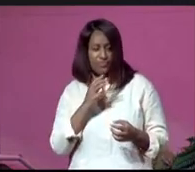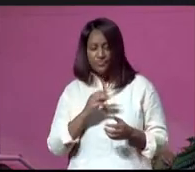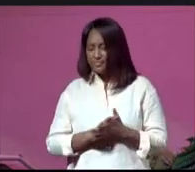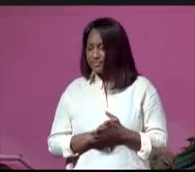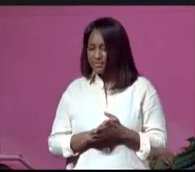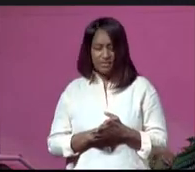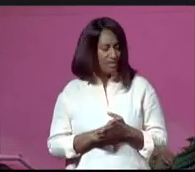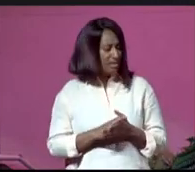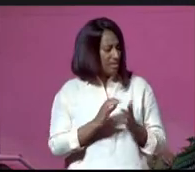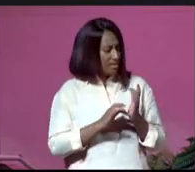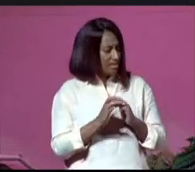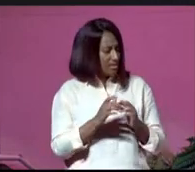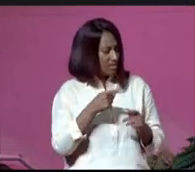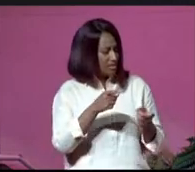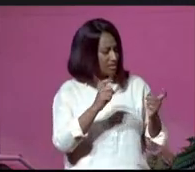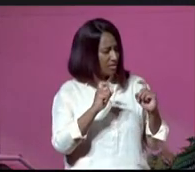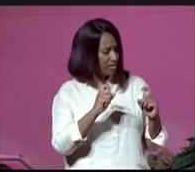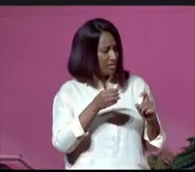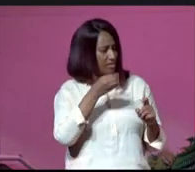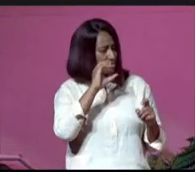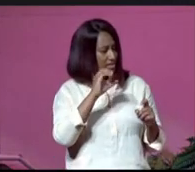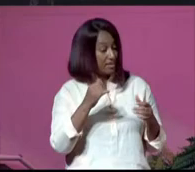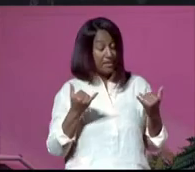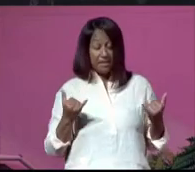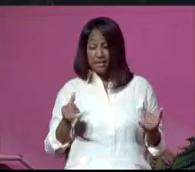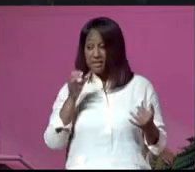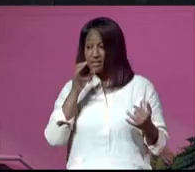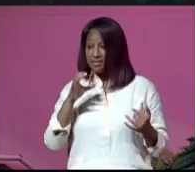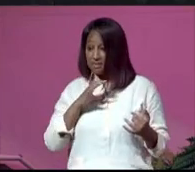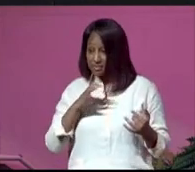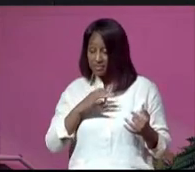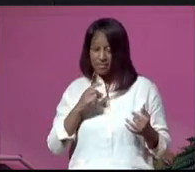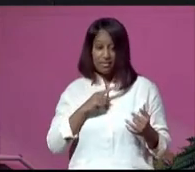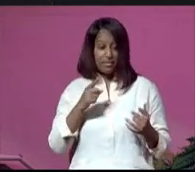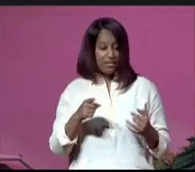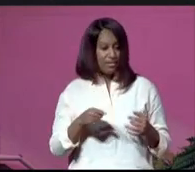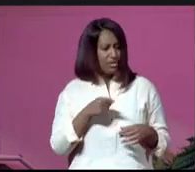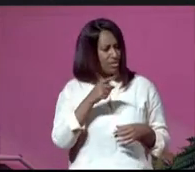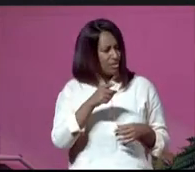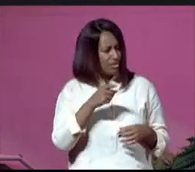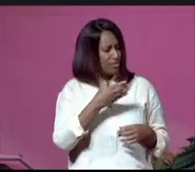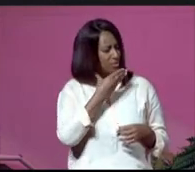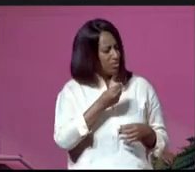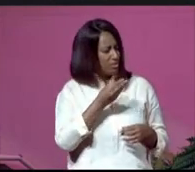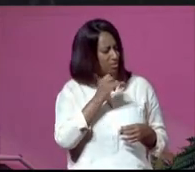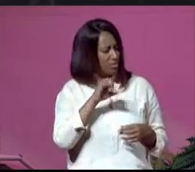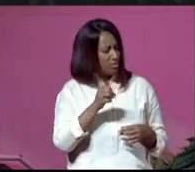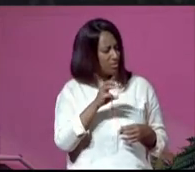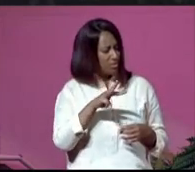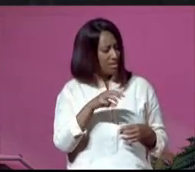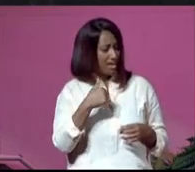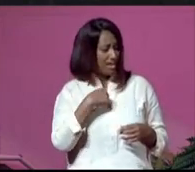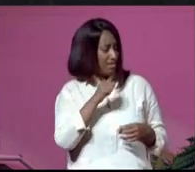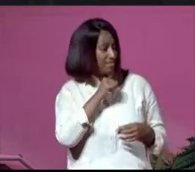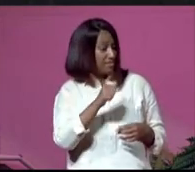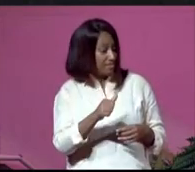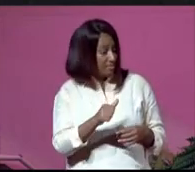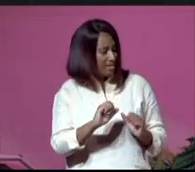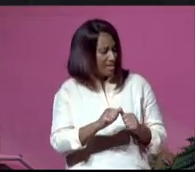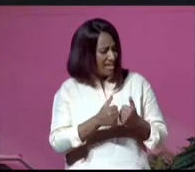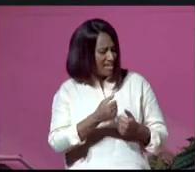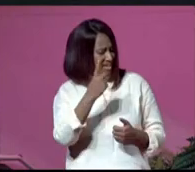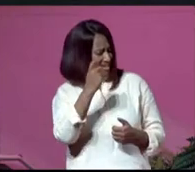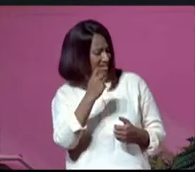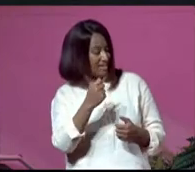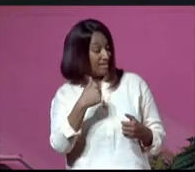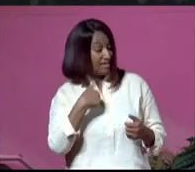disciples had gone into the town to buy food. The Samaritan woman said to him, "You are a Jew, and I am a Samaritan woman. How can you